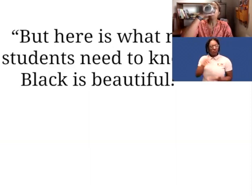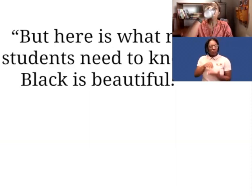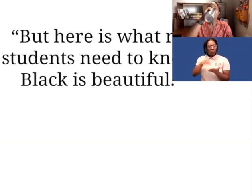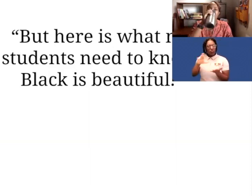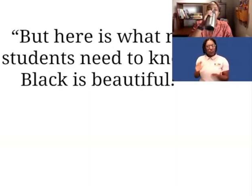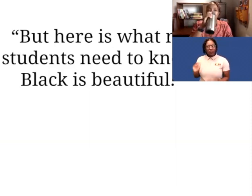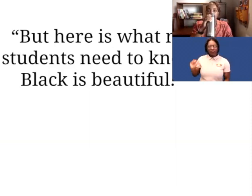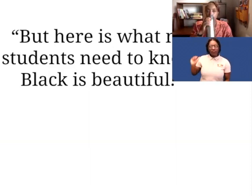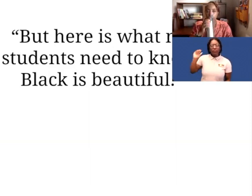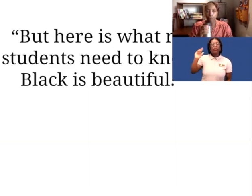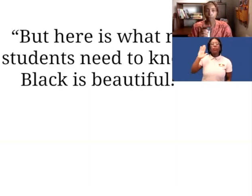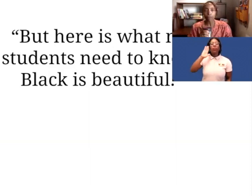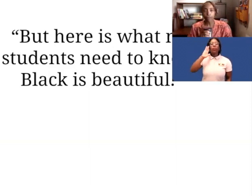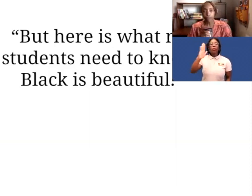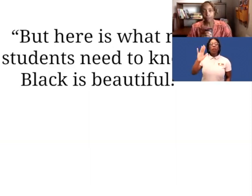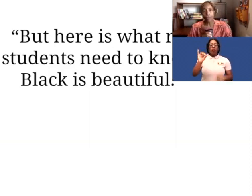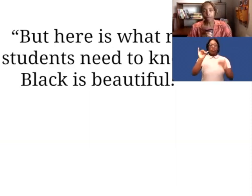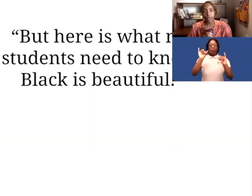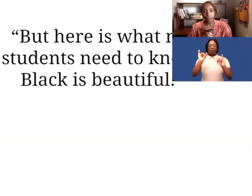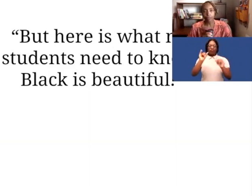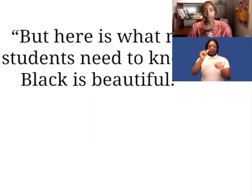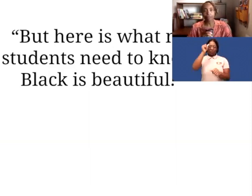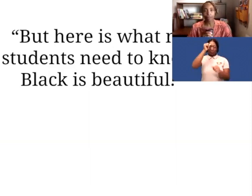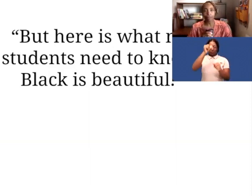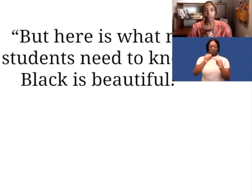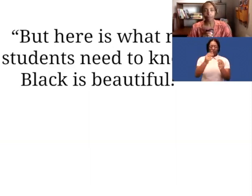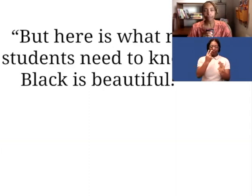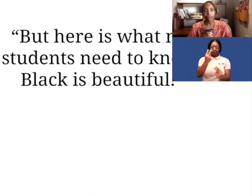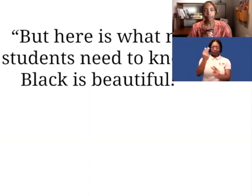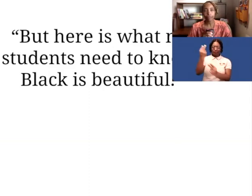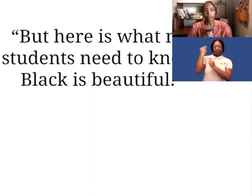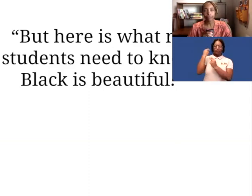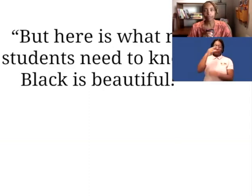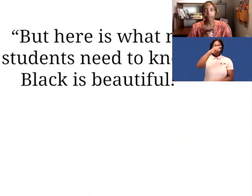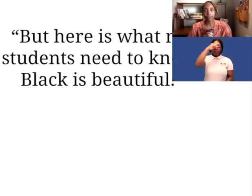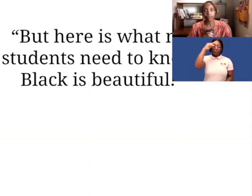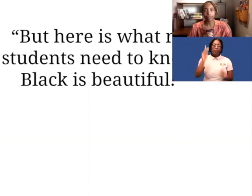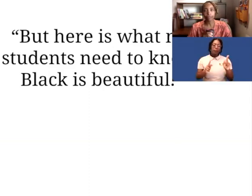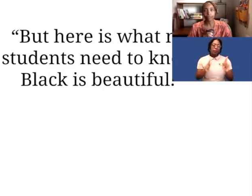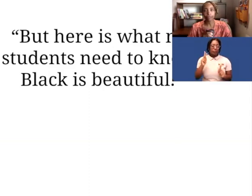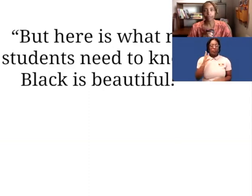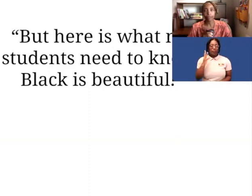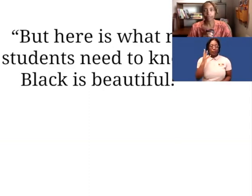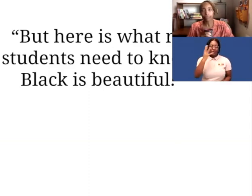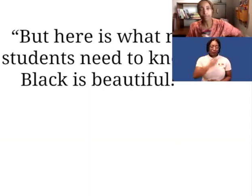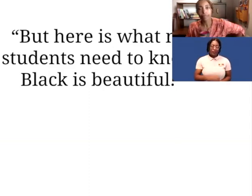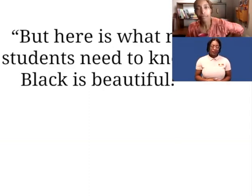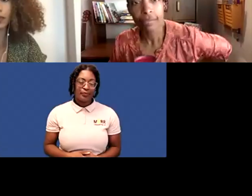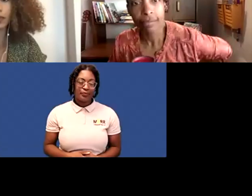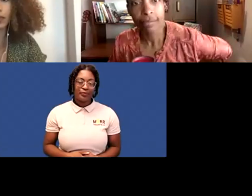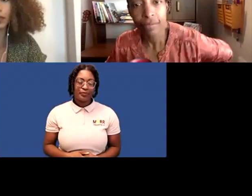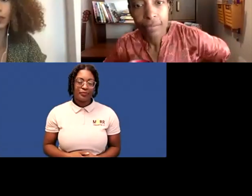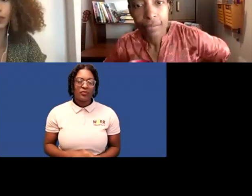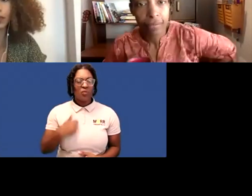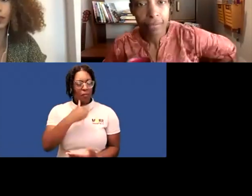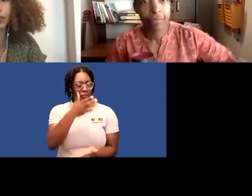and what it still is. And I'll stop there. The last section is a short